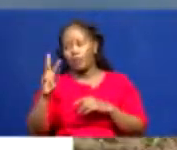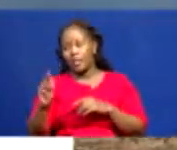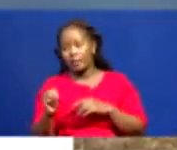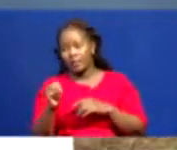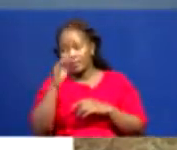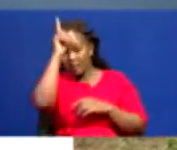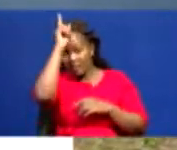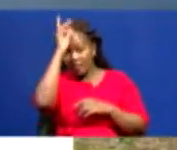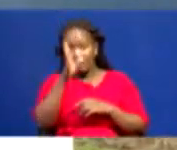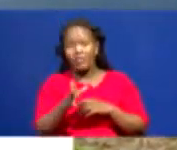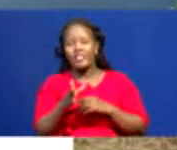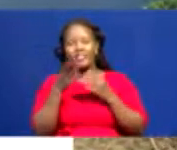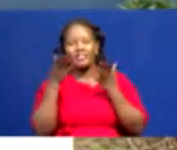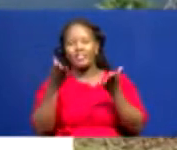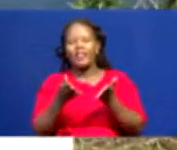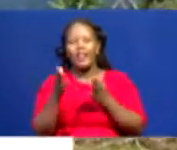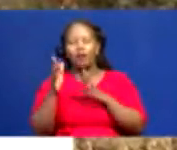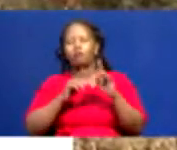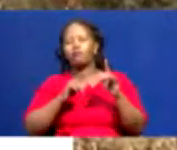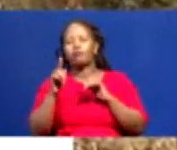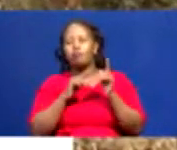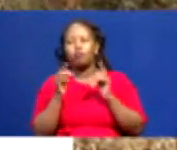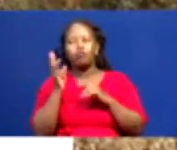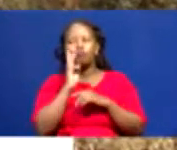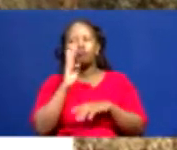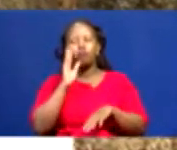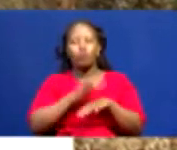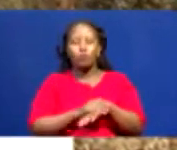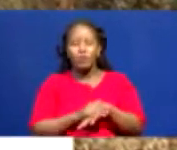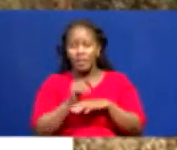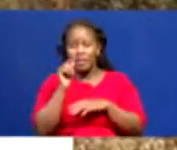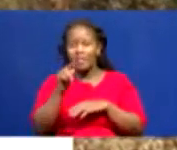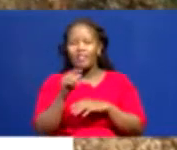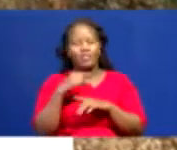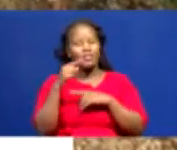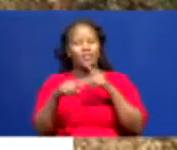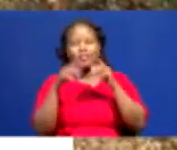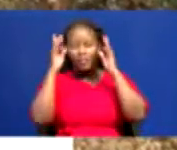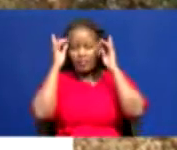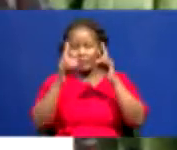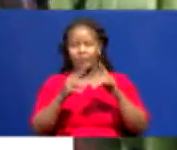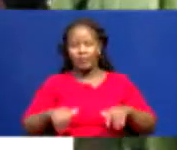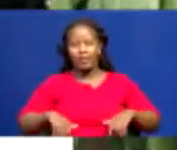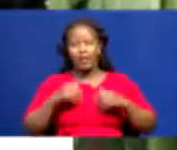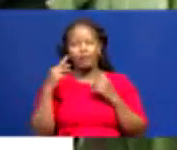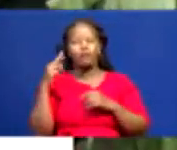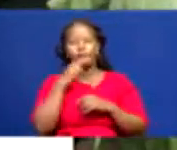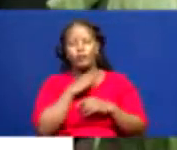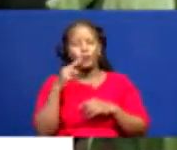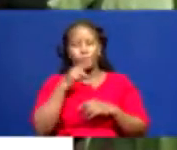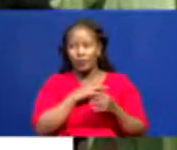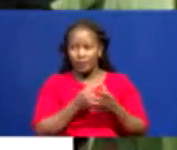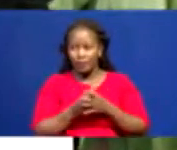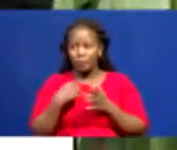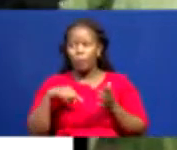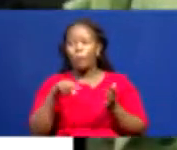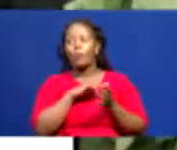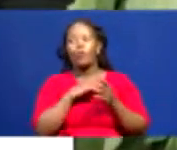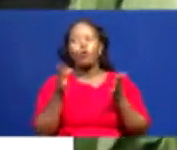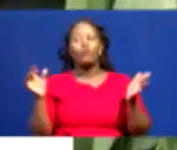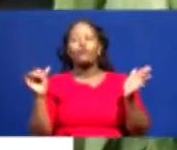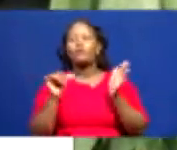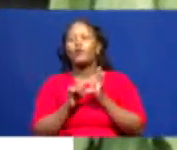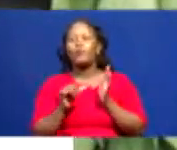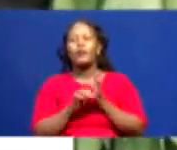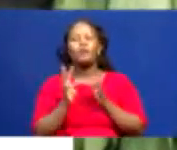been forced to begin drawing water from the dam, a move that continues to put their lives at risk. Sisi shida ya maji ni